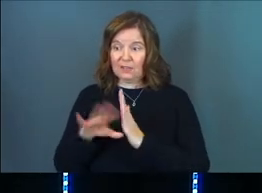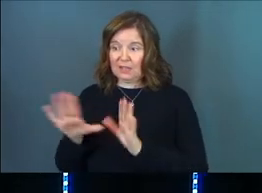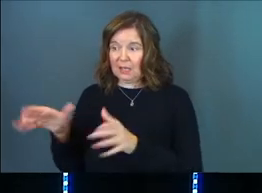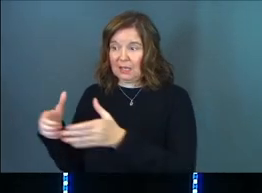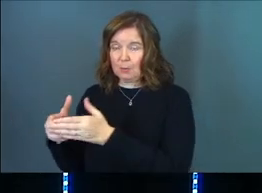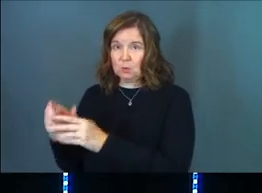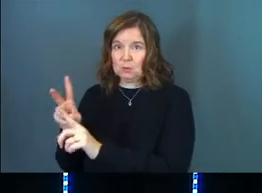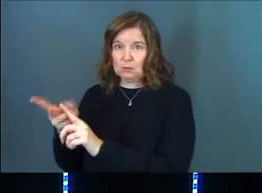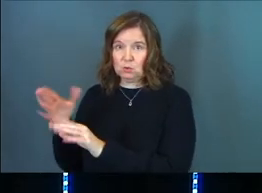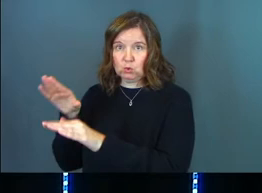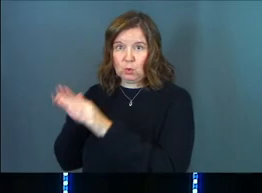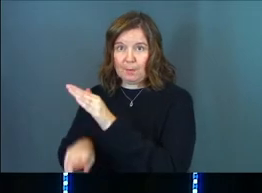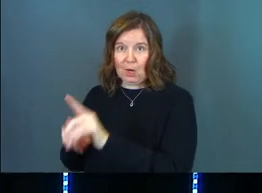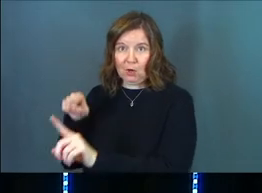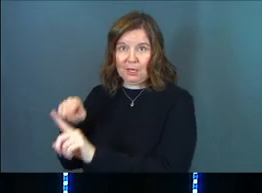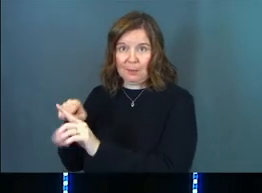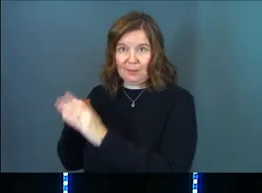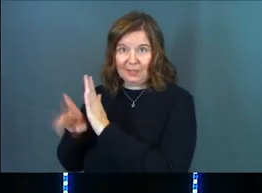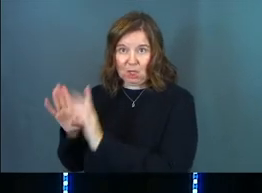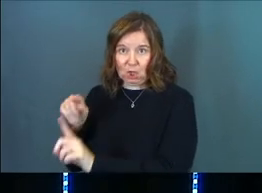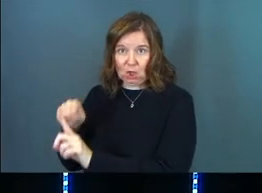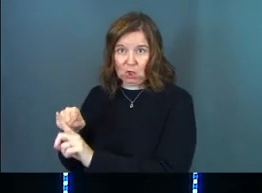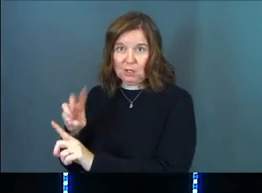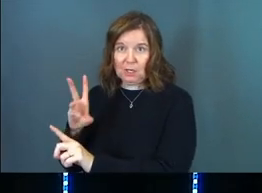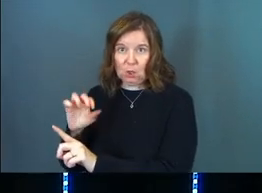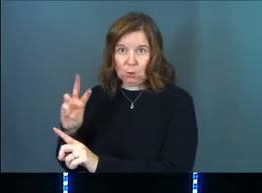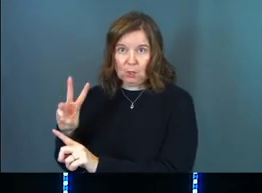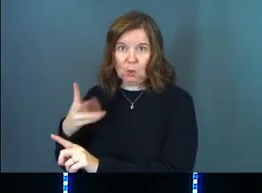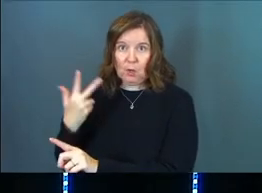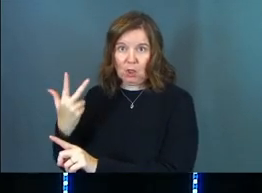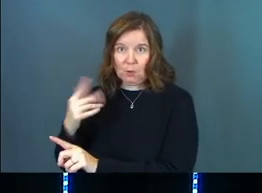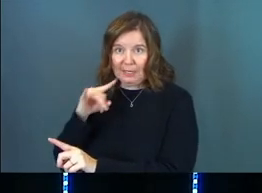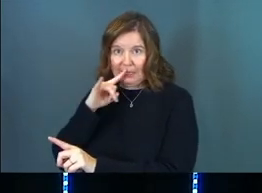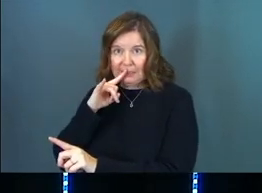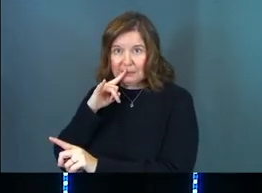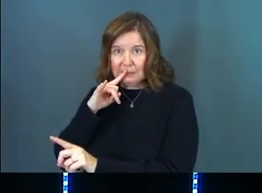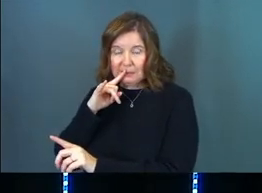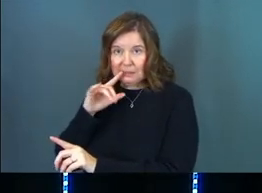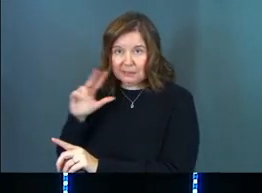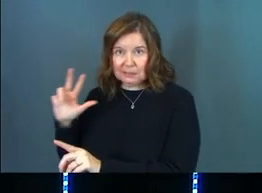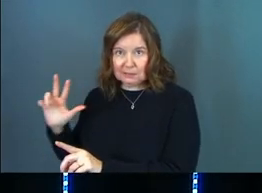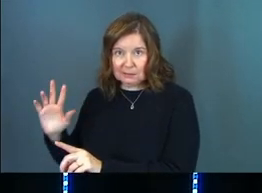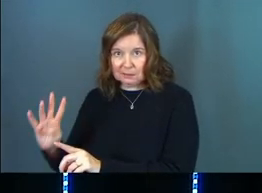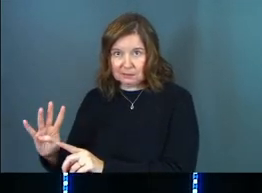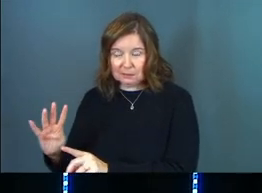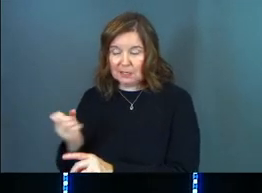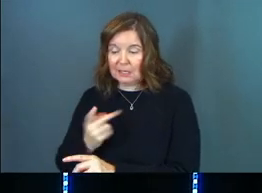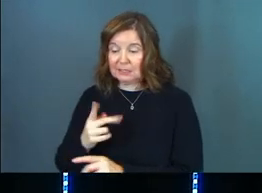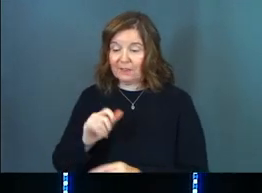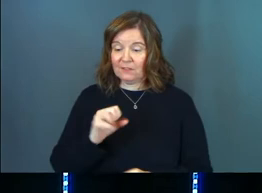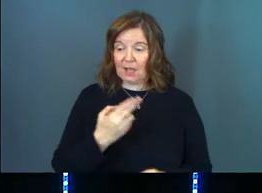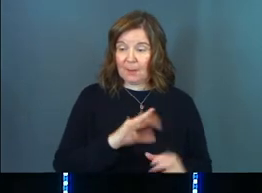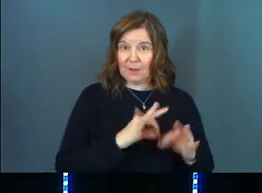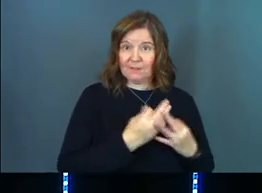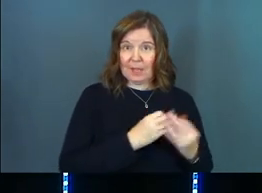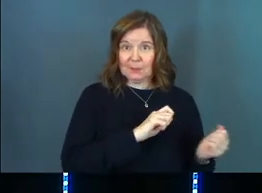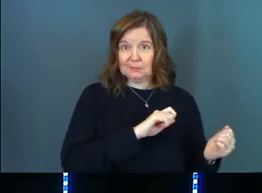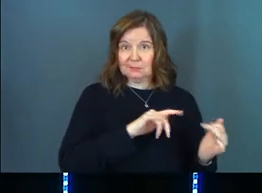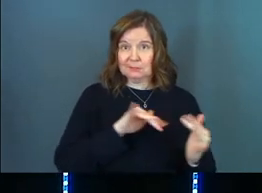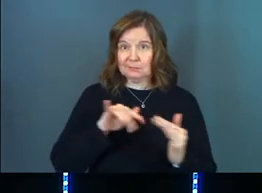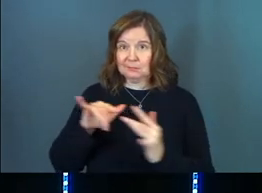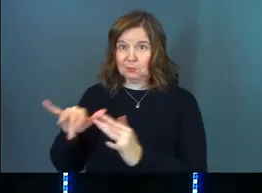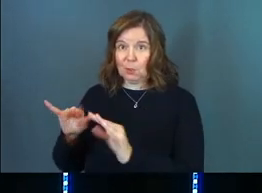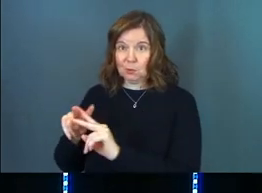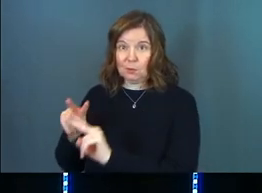came together to bury him, his widow, and 3 kids. Several of those Amish families went to the